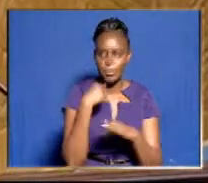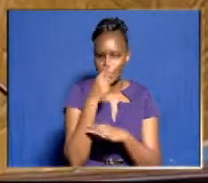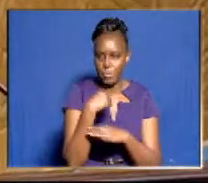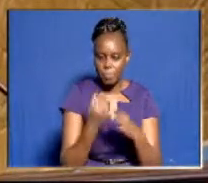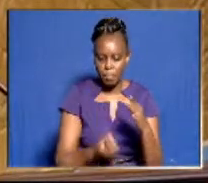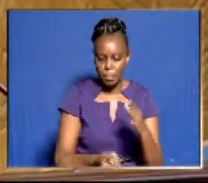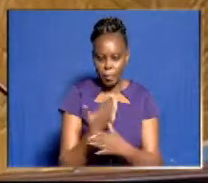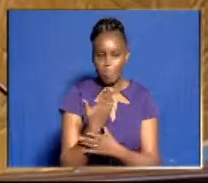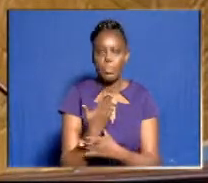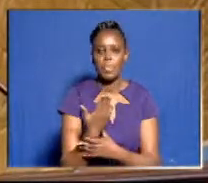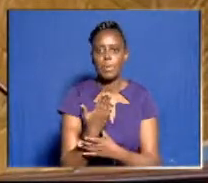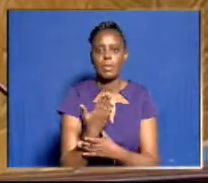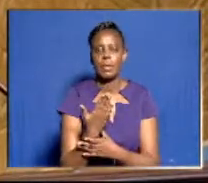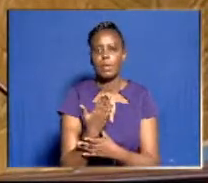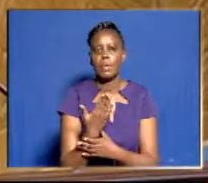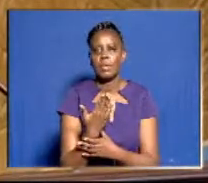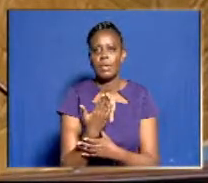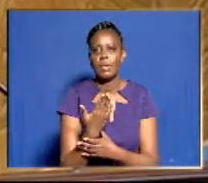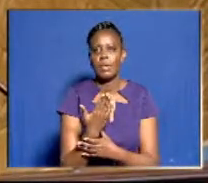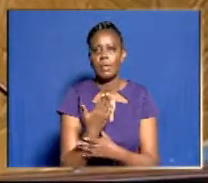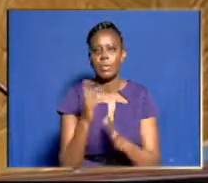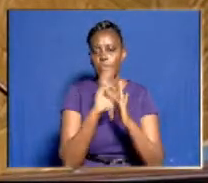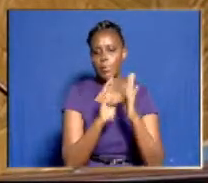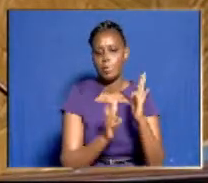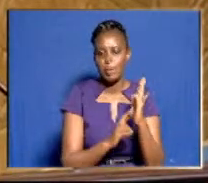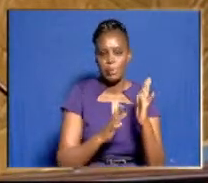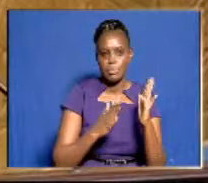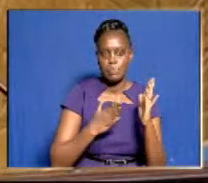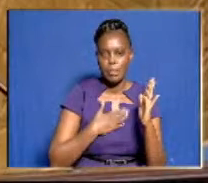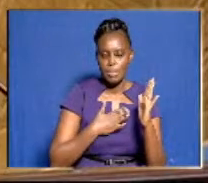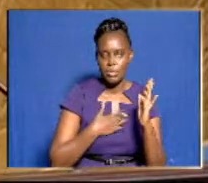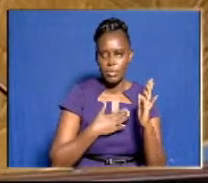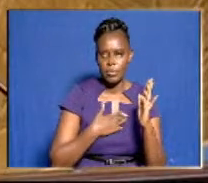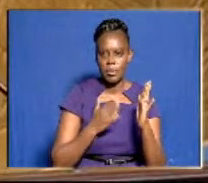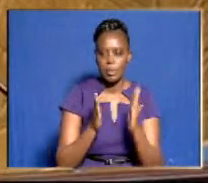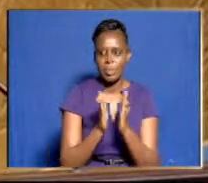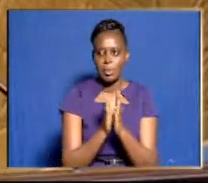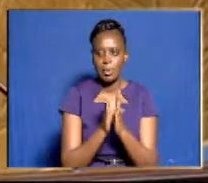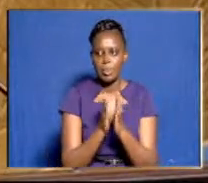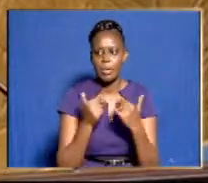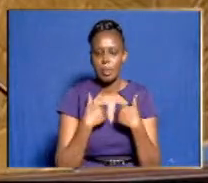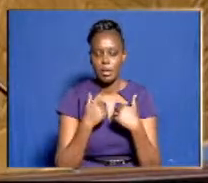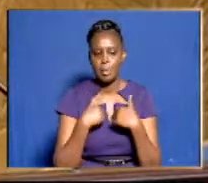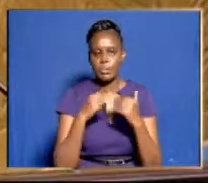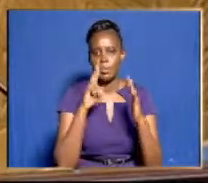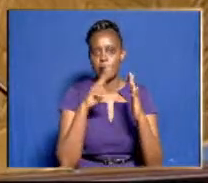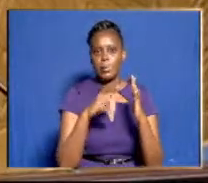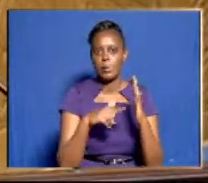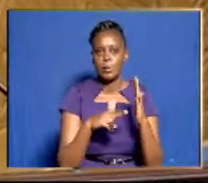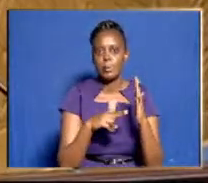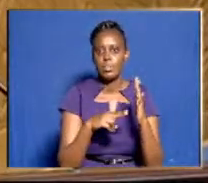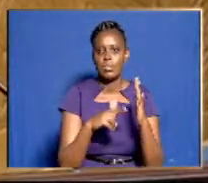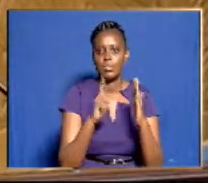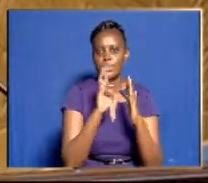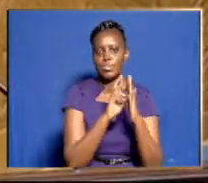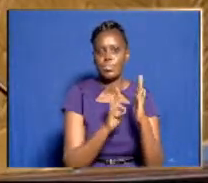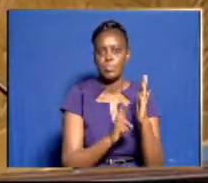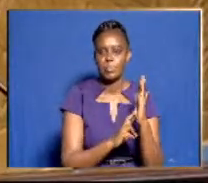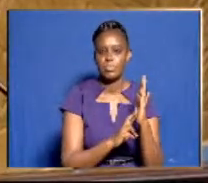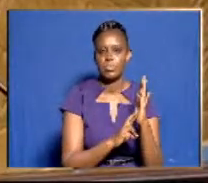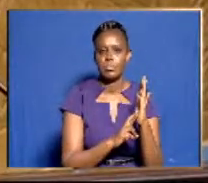up these standing orders. And if you had a look at Standing